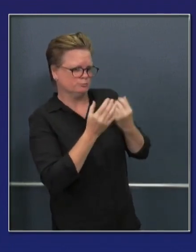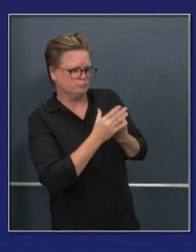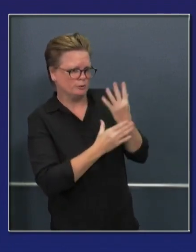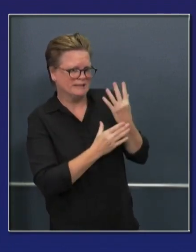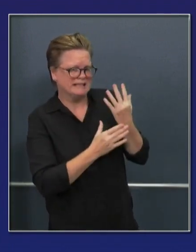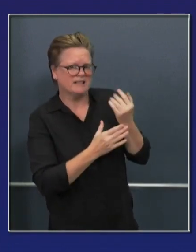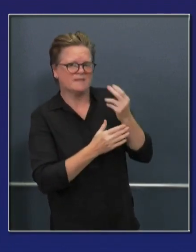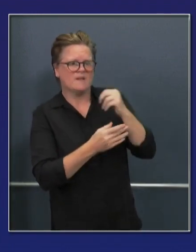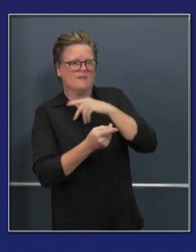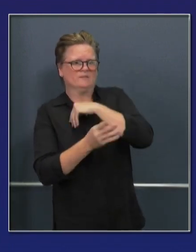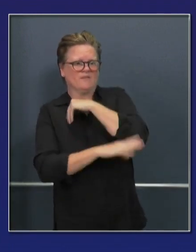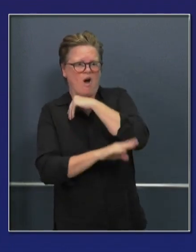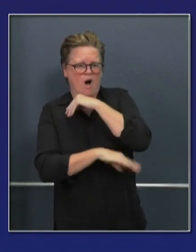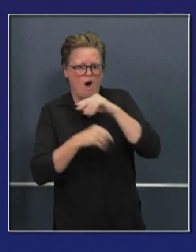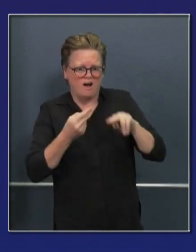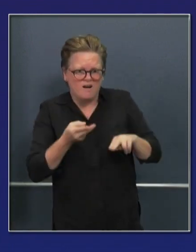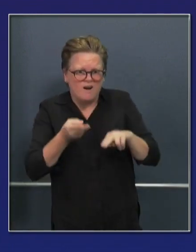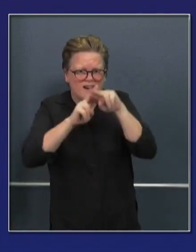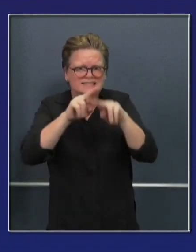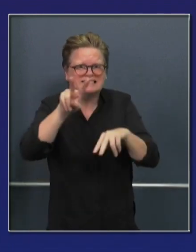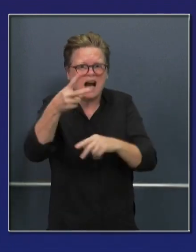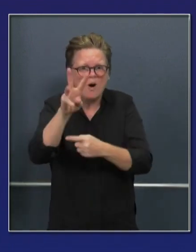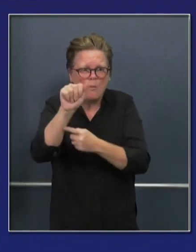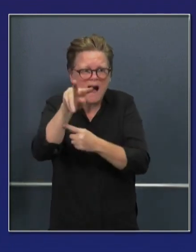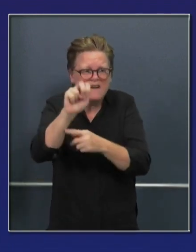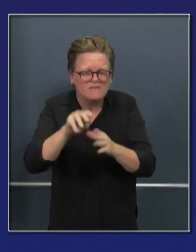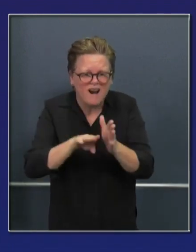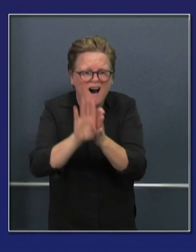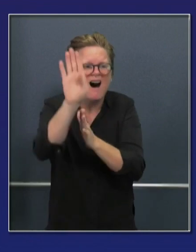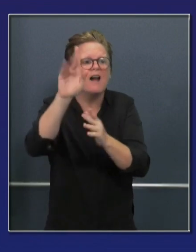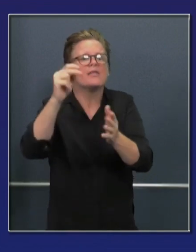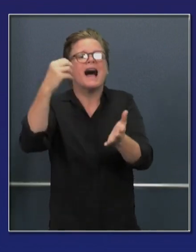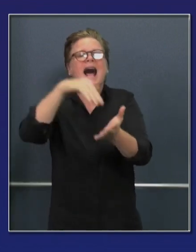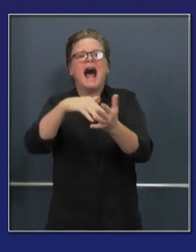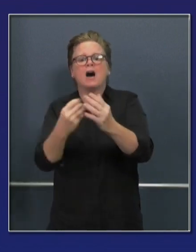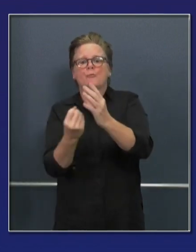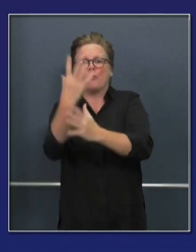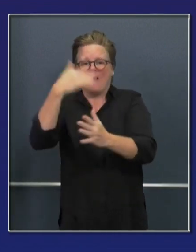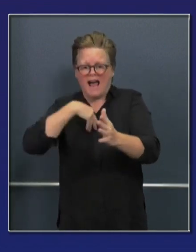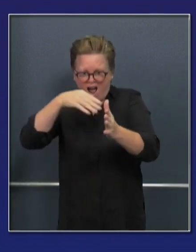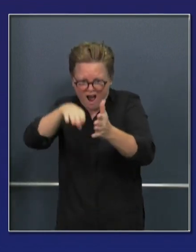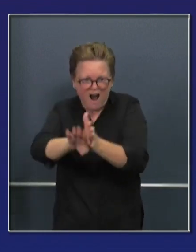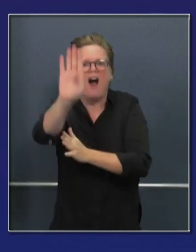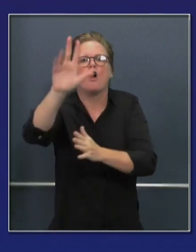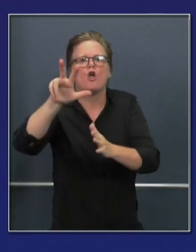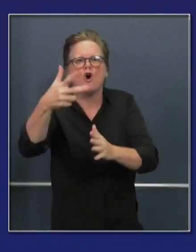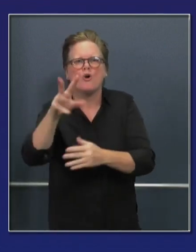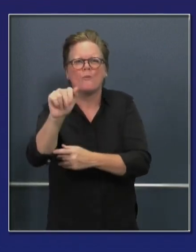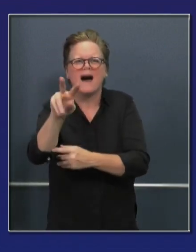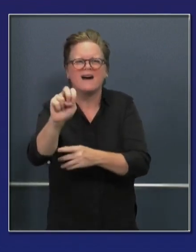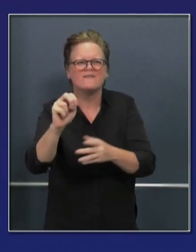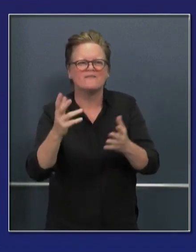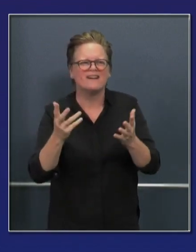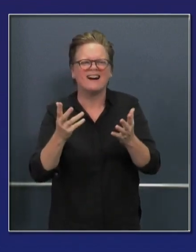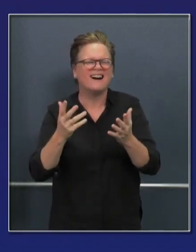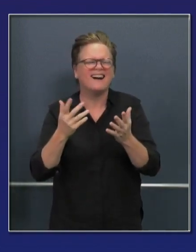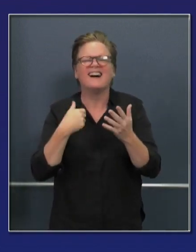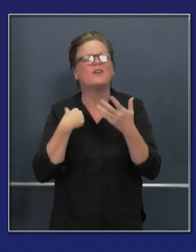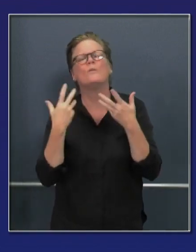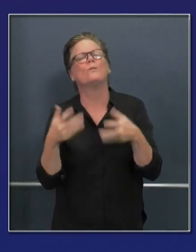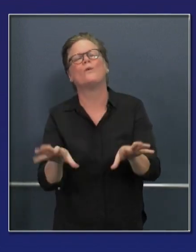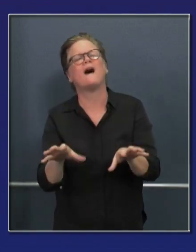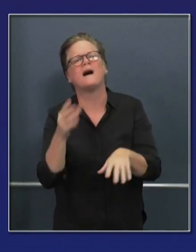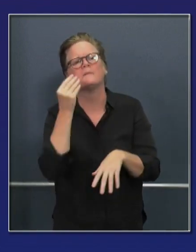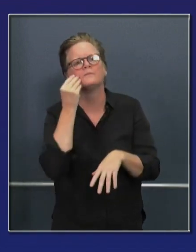state of California working in partnership with the federal government and the private sector to have the hospitalization, to have the PPE, to